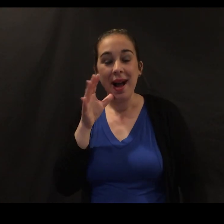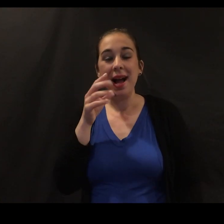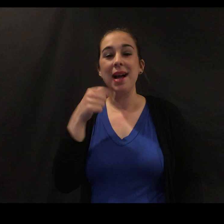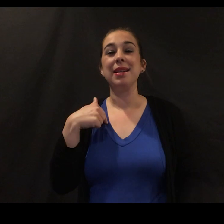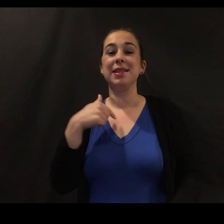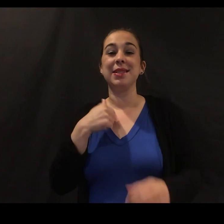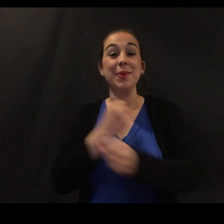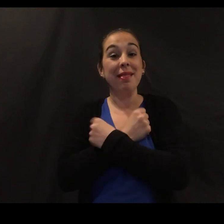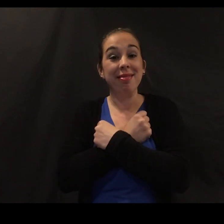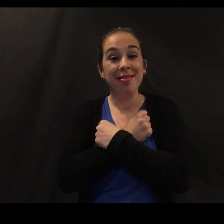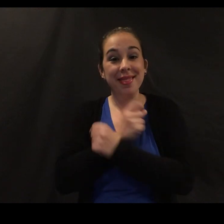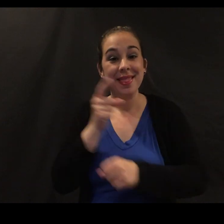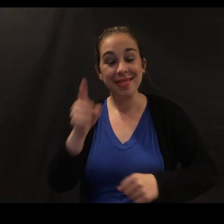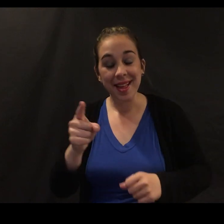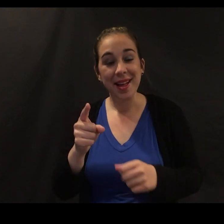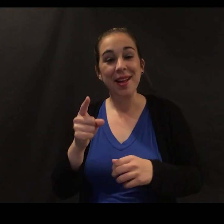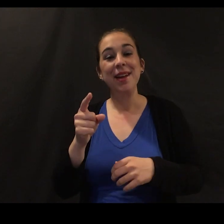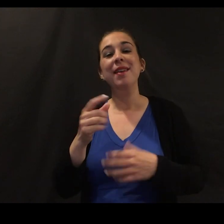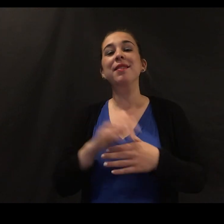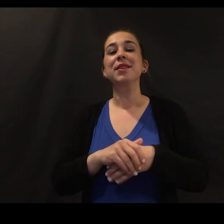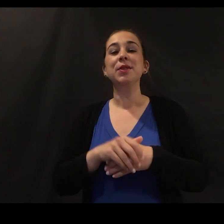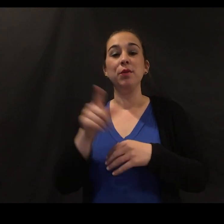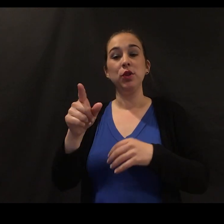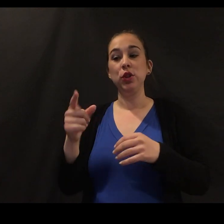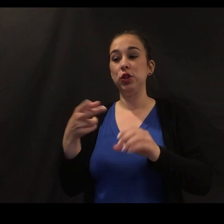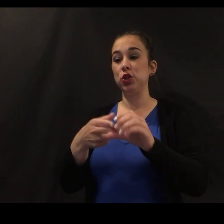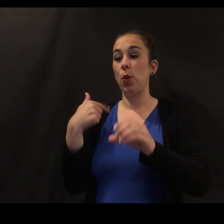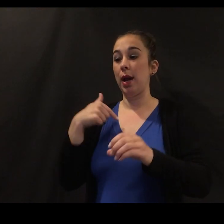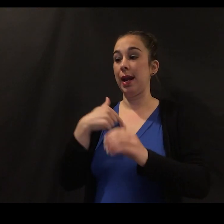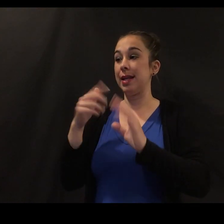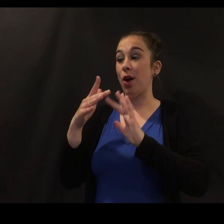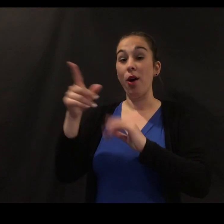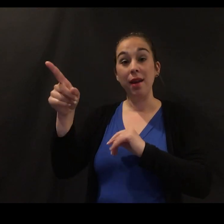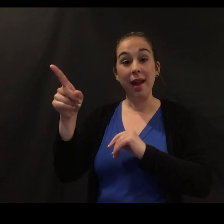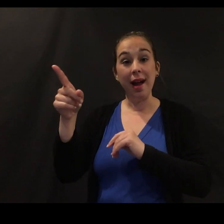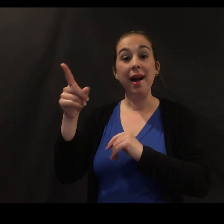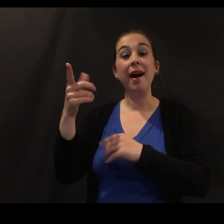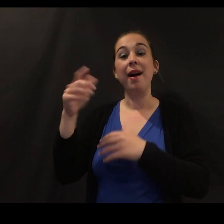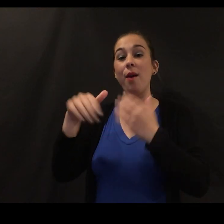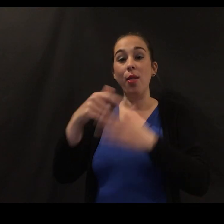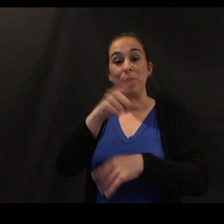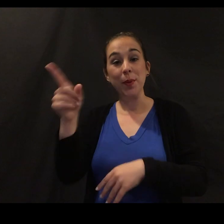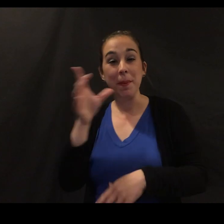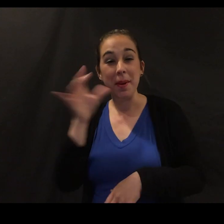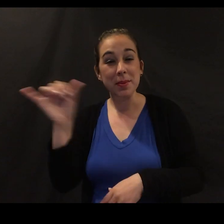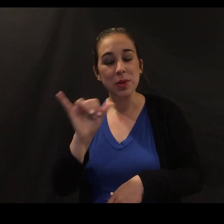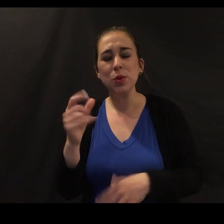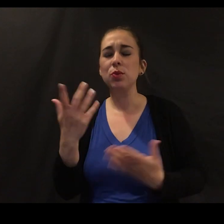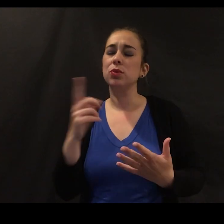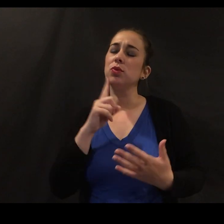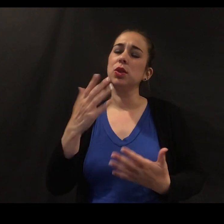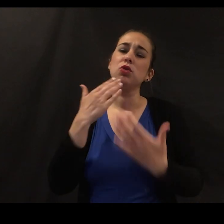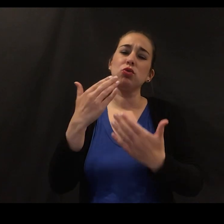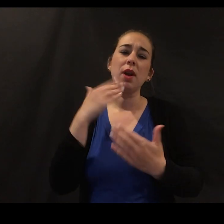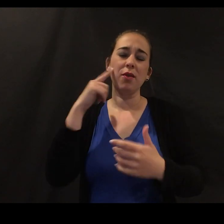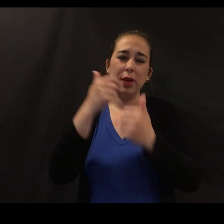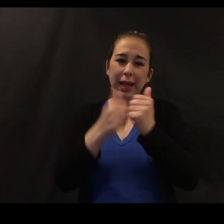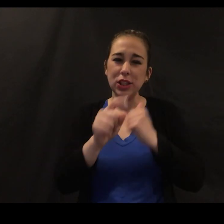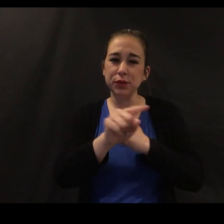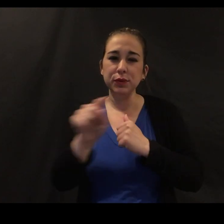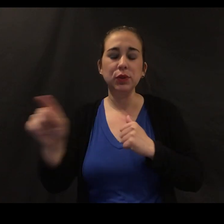And you're joining us online as well, all the moms that are joining us online as well, we're just so very grateful for each one of you and